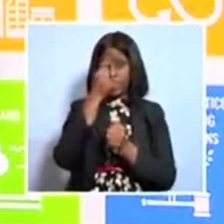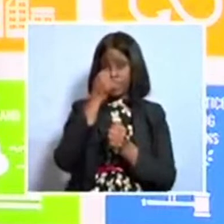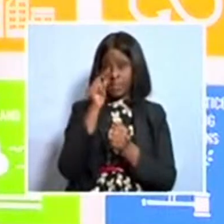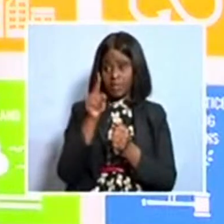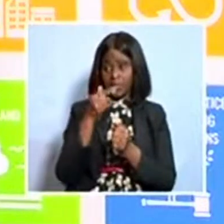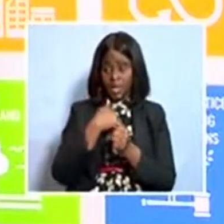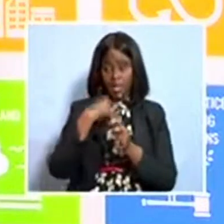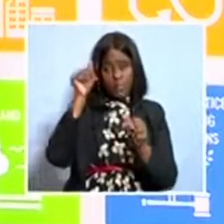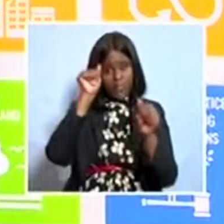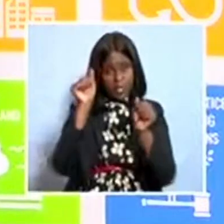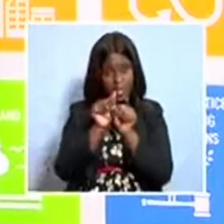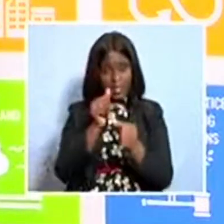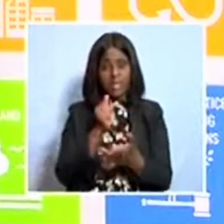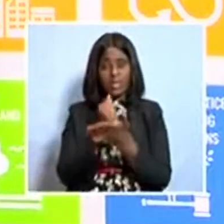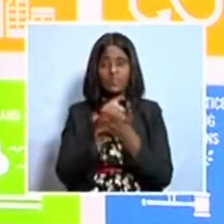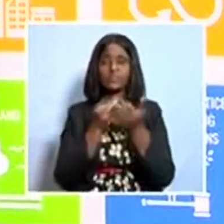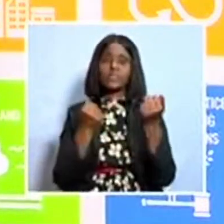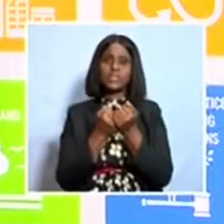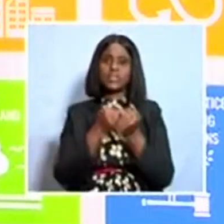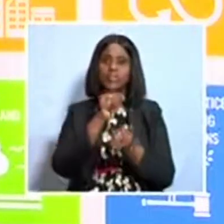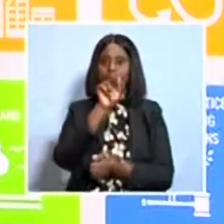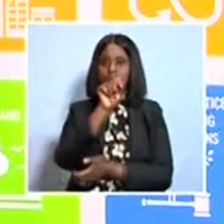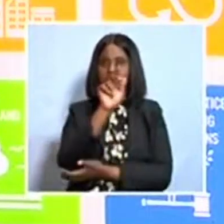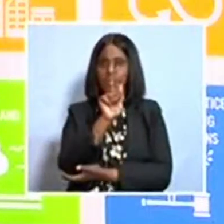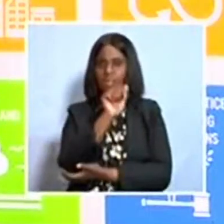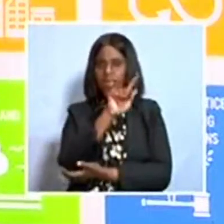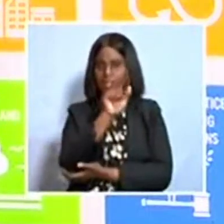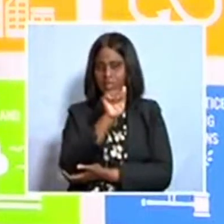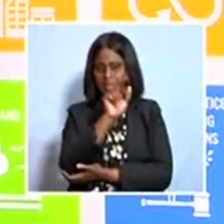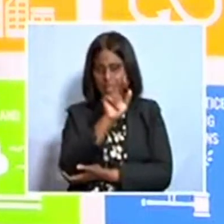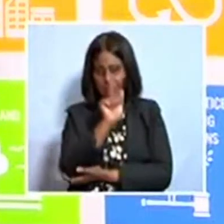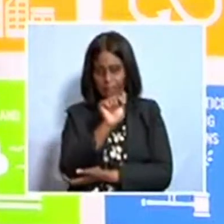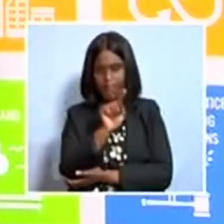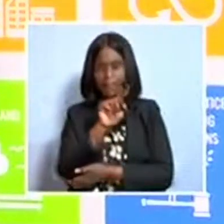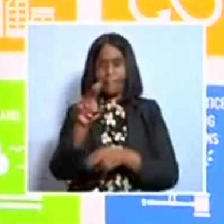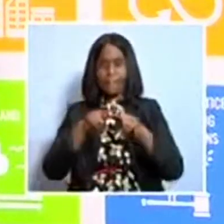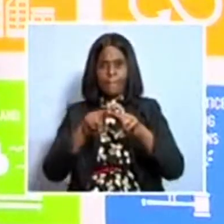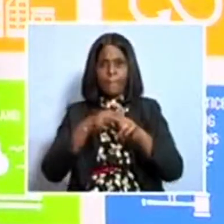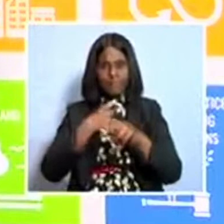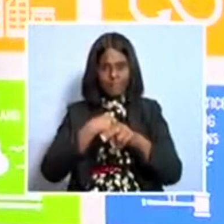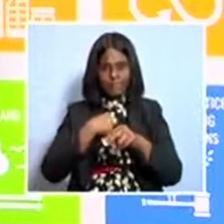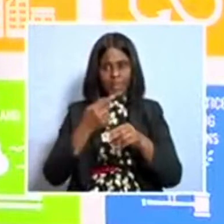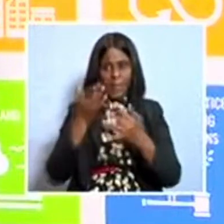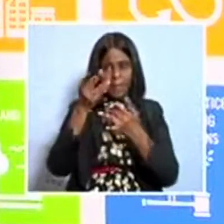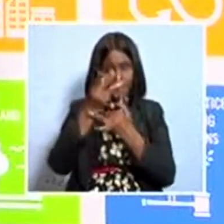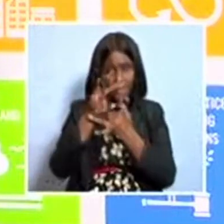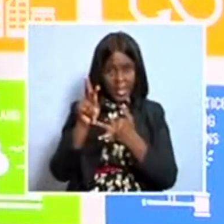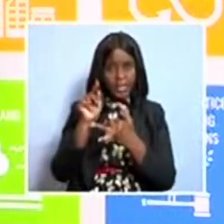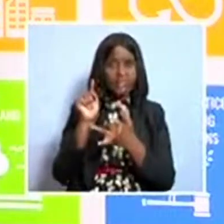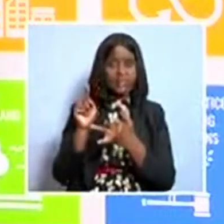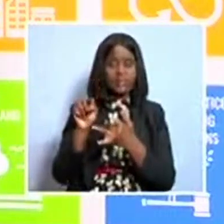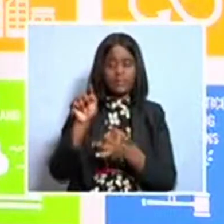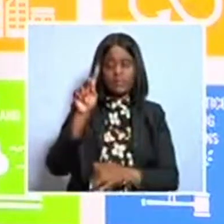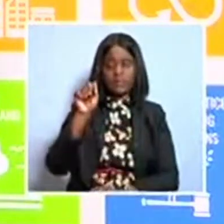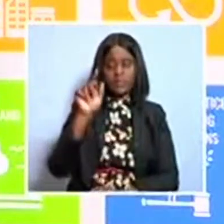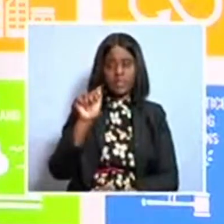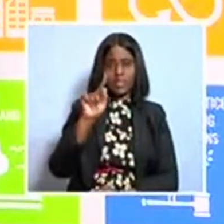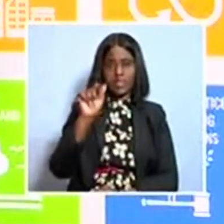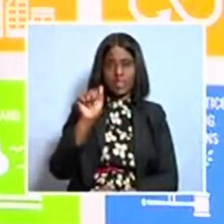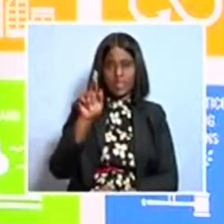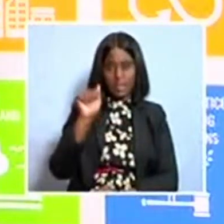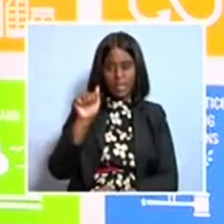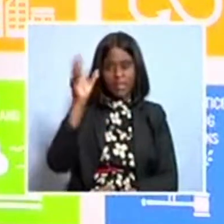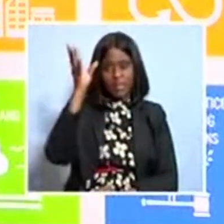have agreed to revitalize the Tazara Railway system. So I'm part of the Tazara